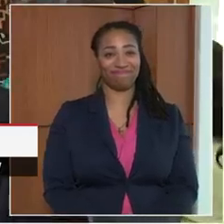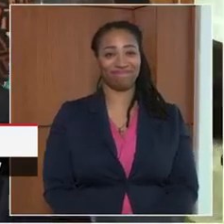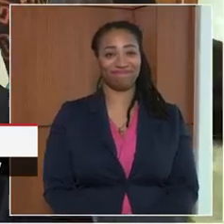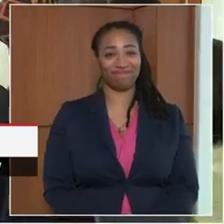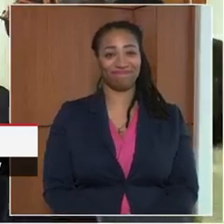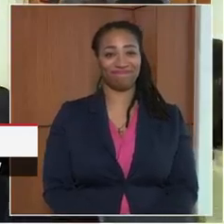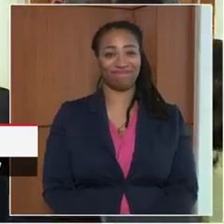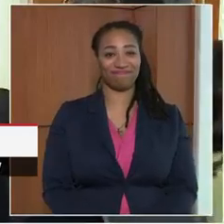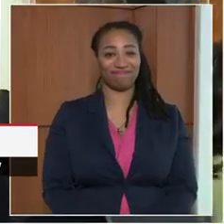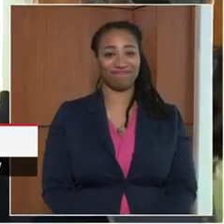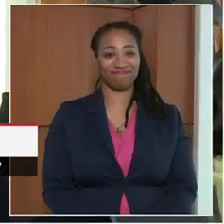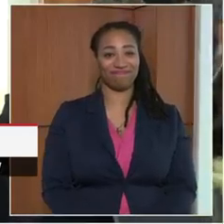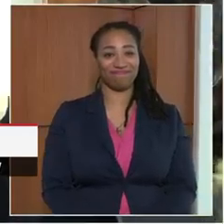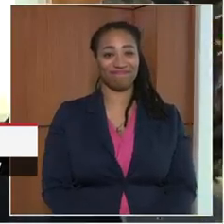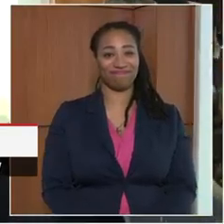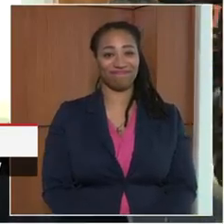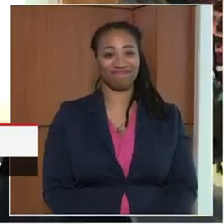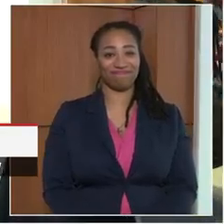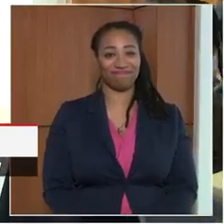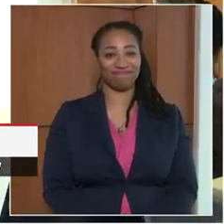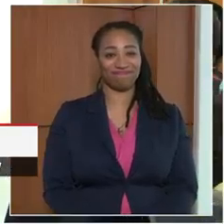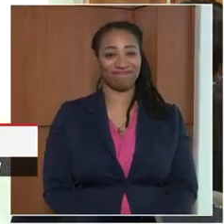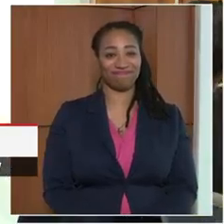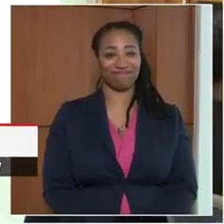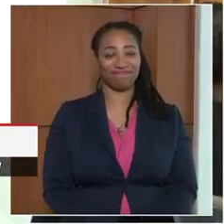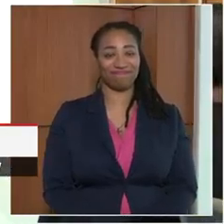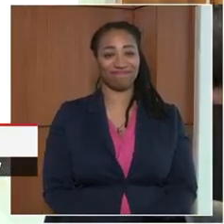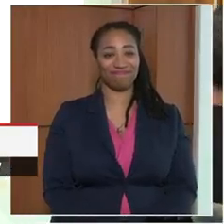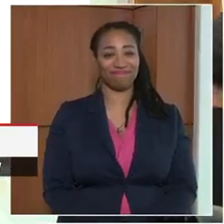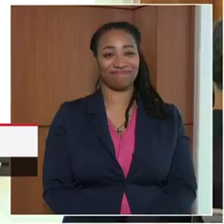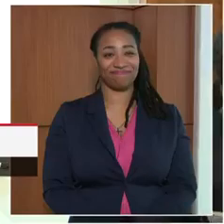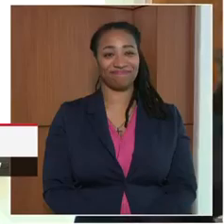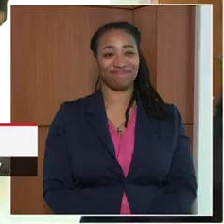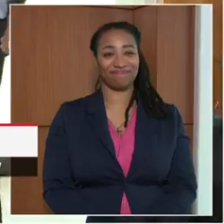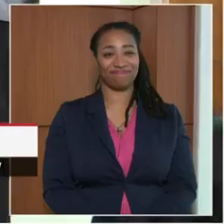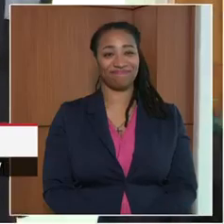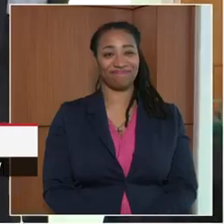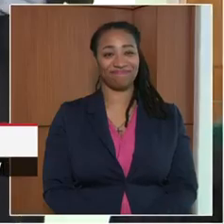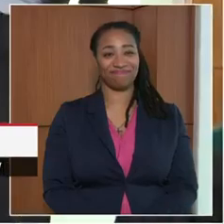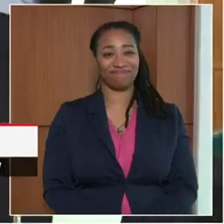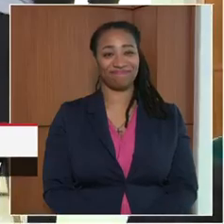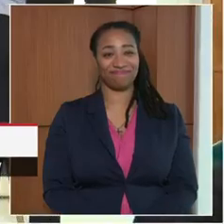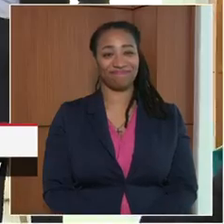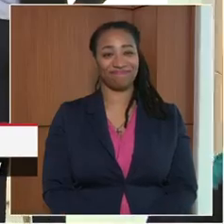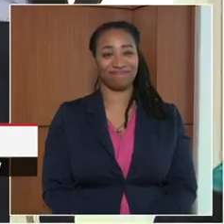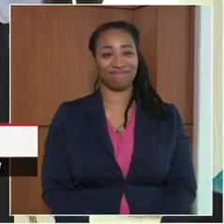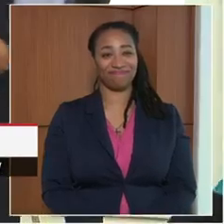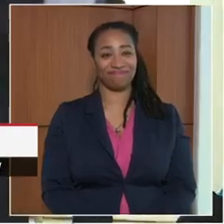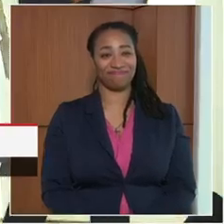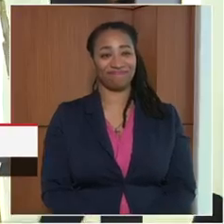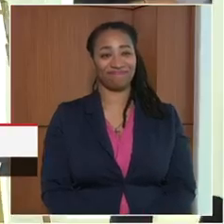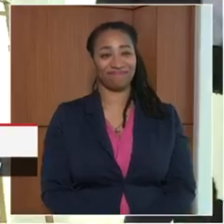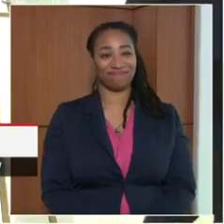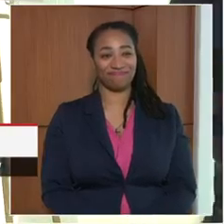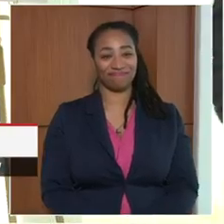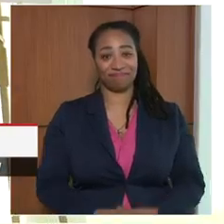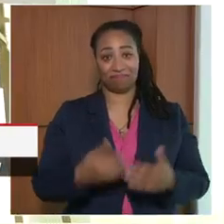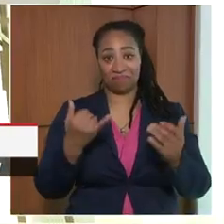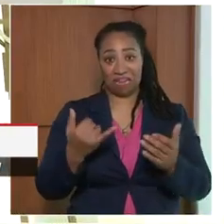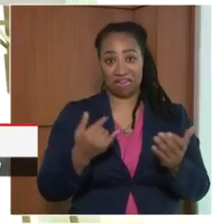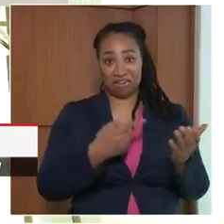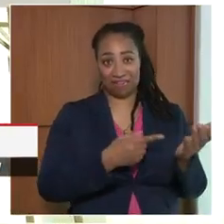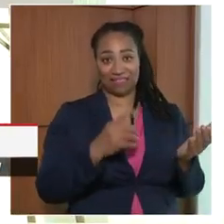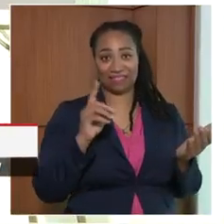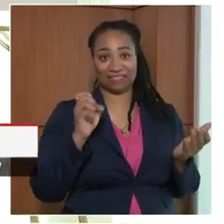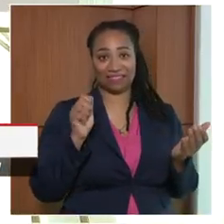Oh, that's what's mine. Yes, sir. Oh, what did I do with mine? I must have left it on the table. Dean Riddle, if you may, we have a little gift for you,